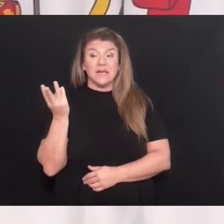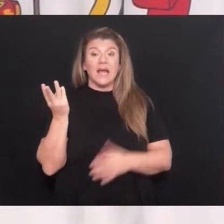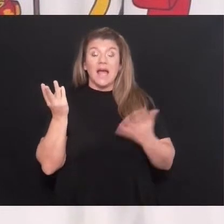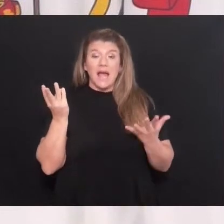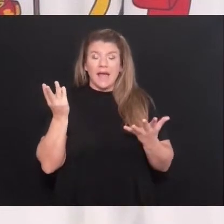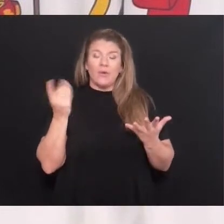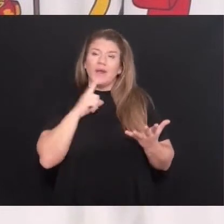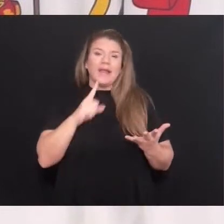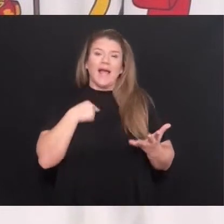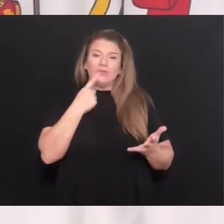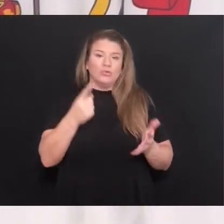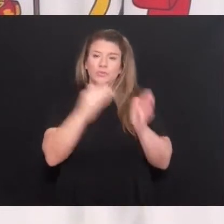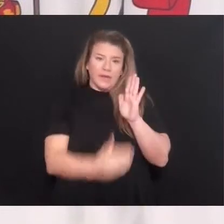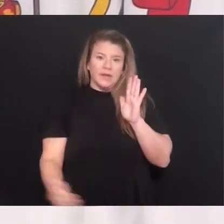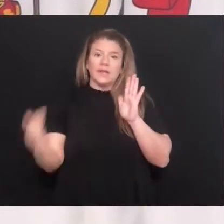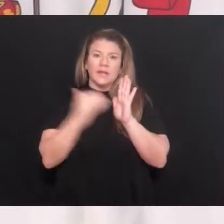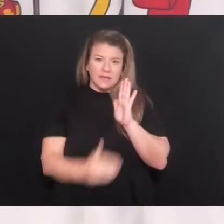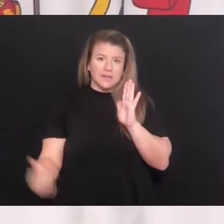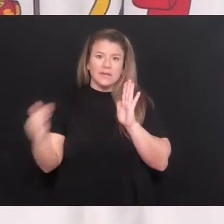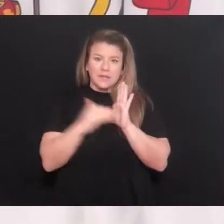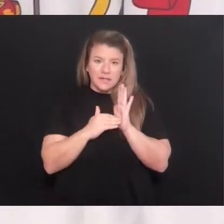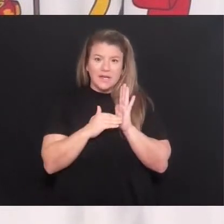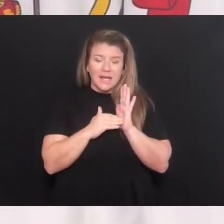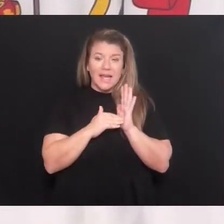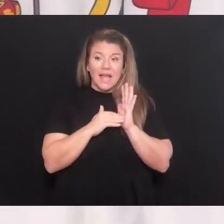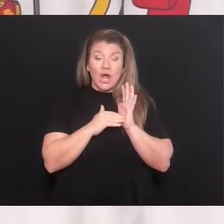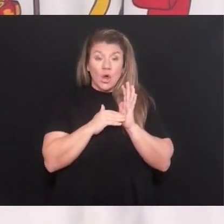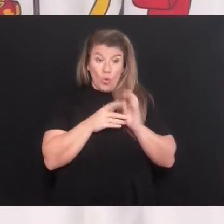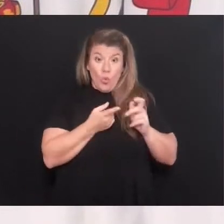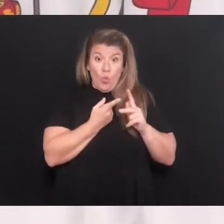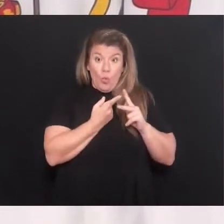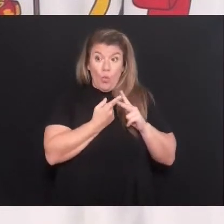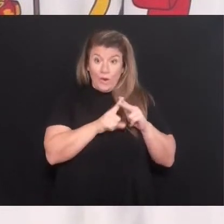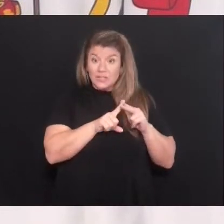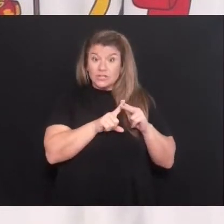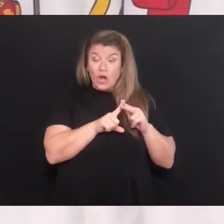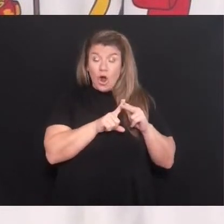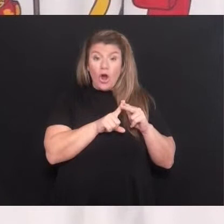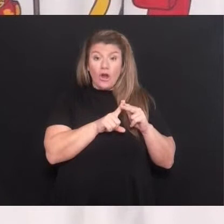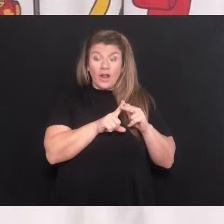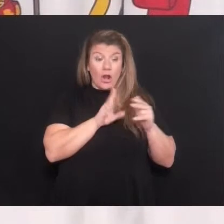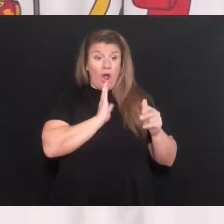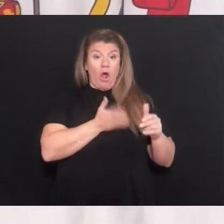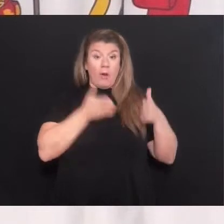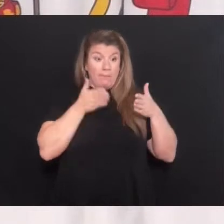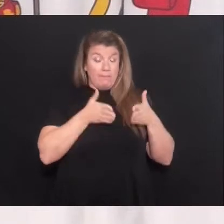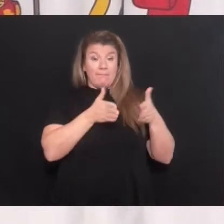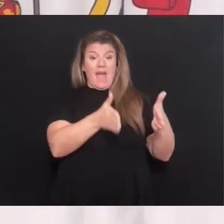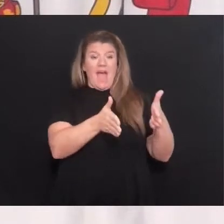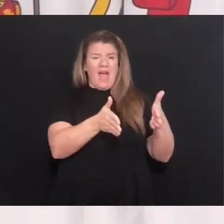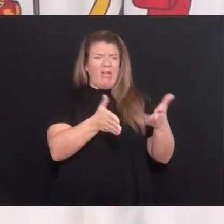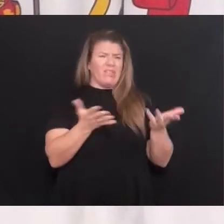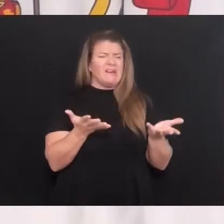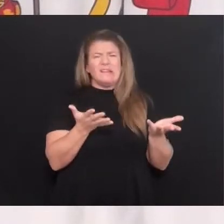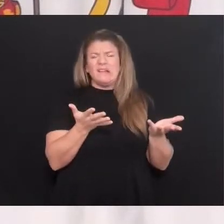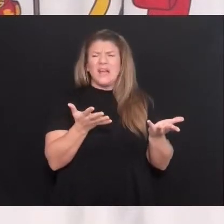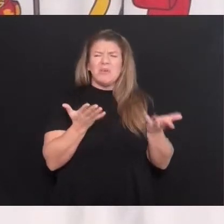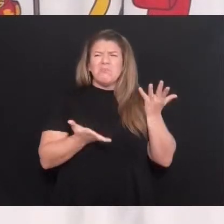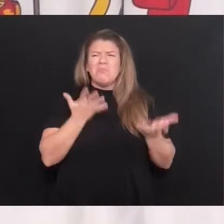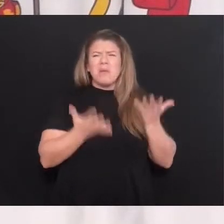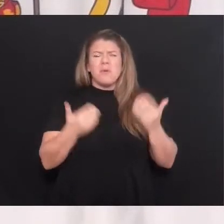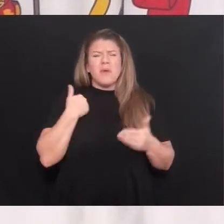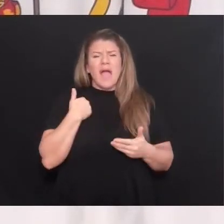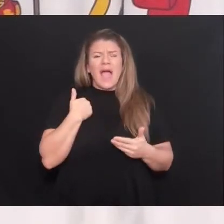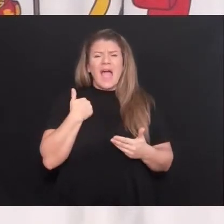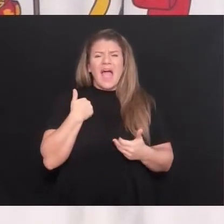I've told you over and over. We started out down the pathway. I think we had, I don't remember what it was,